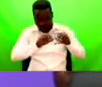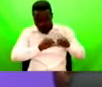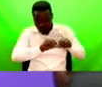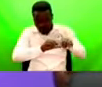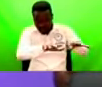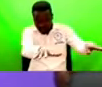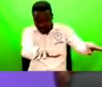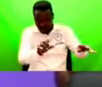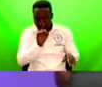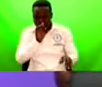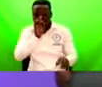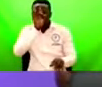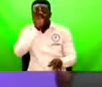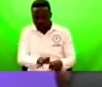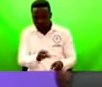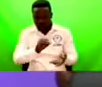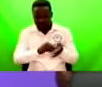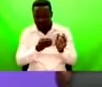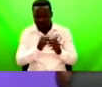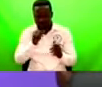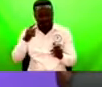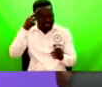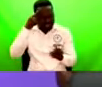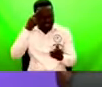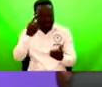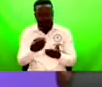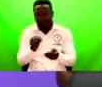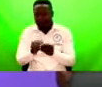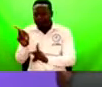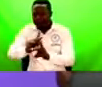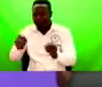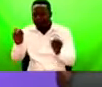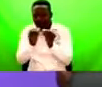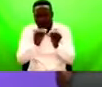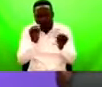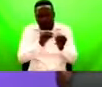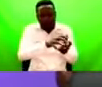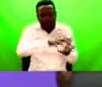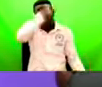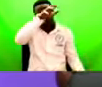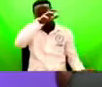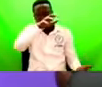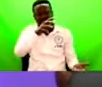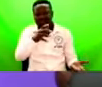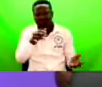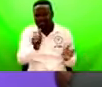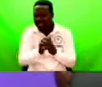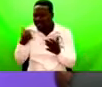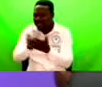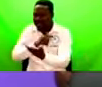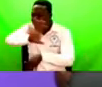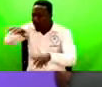it's not so much about numerical growth, even though we desire that the whole Ghana will be given to